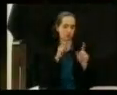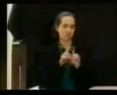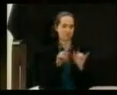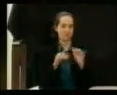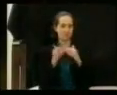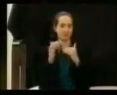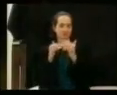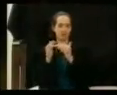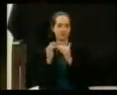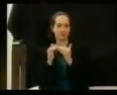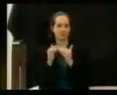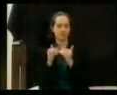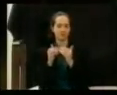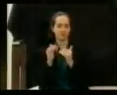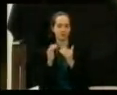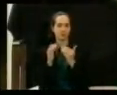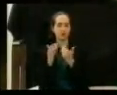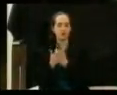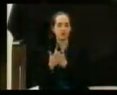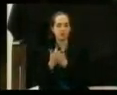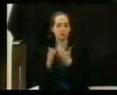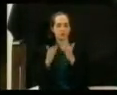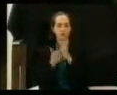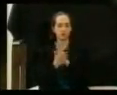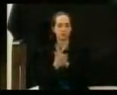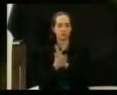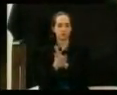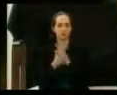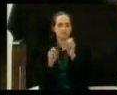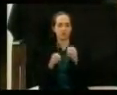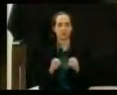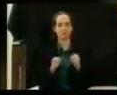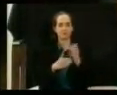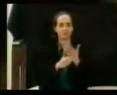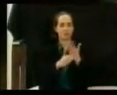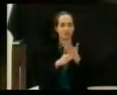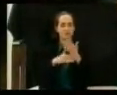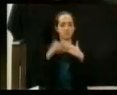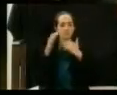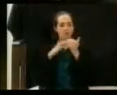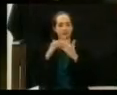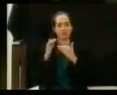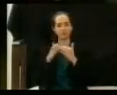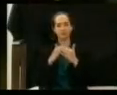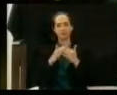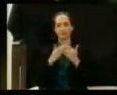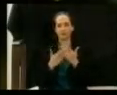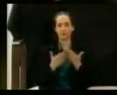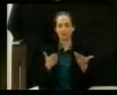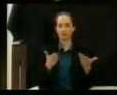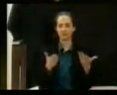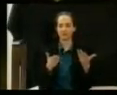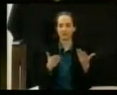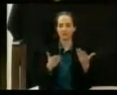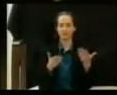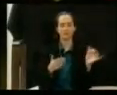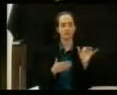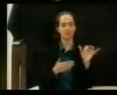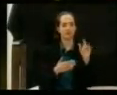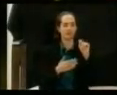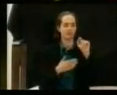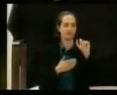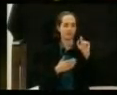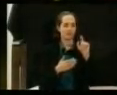saves money by leveraging the cost of the building supplies, but you can use a similar design. Taxpayers will undoubtedly be happy to hear that